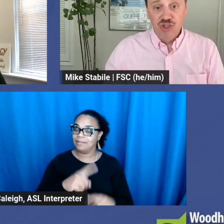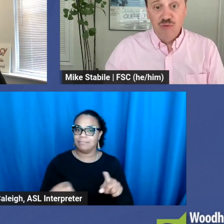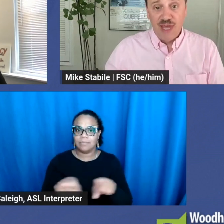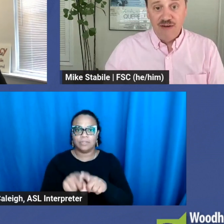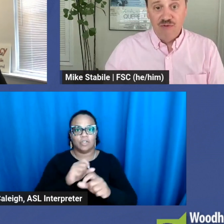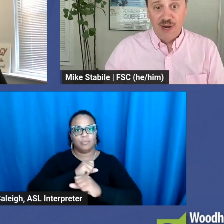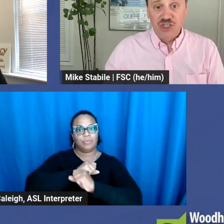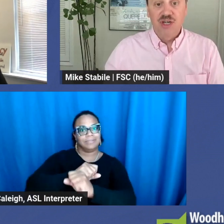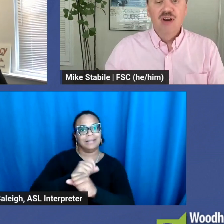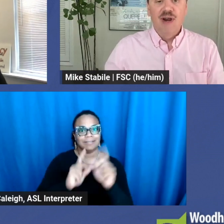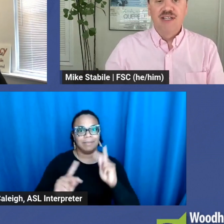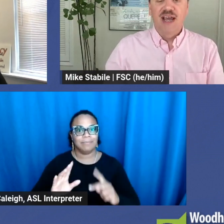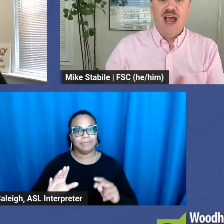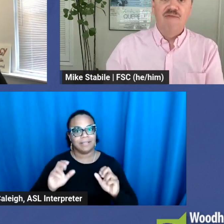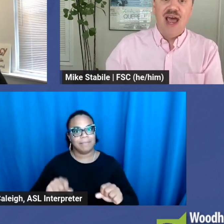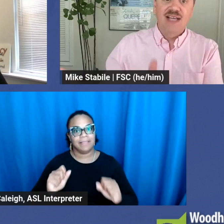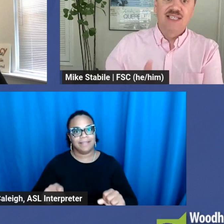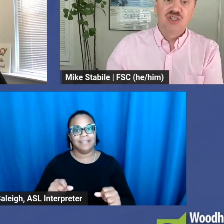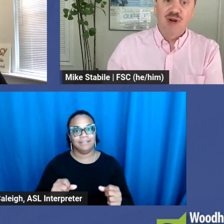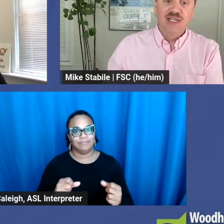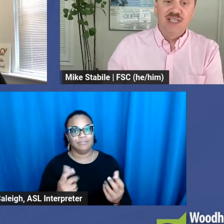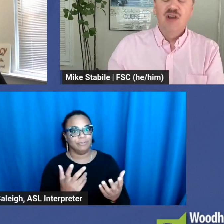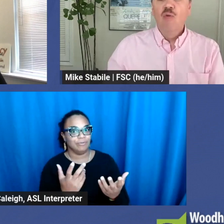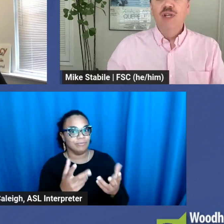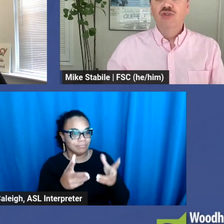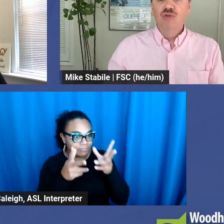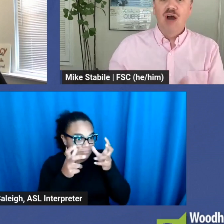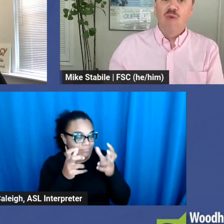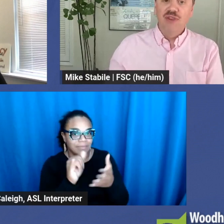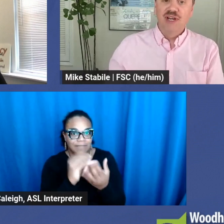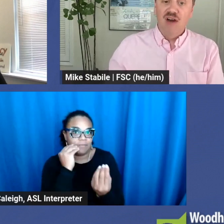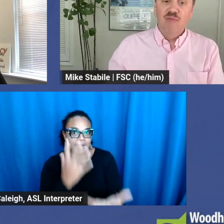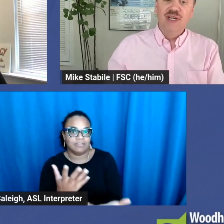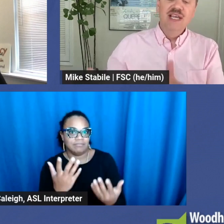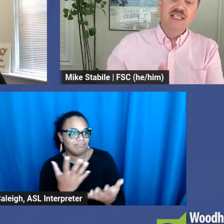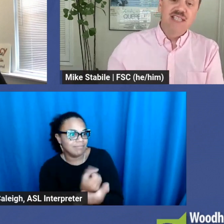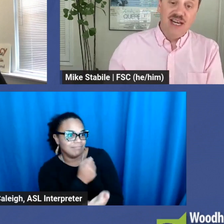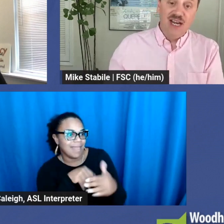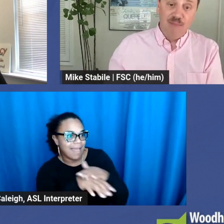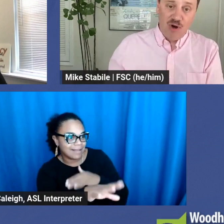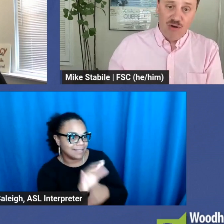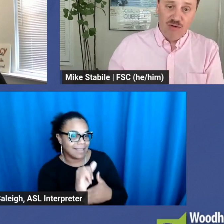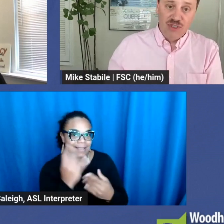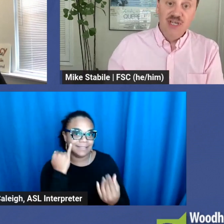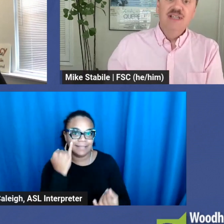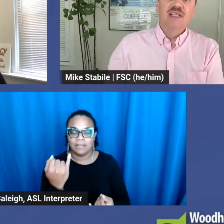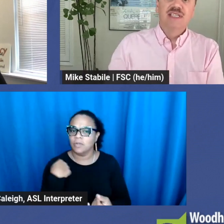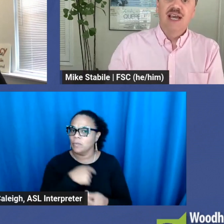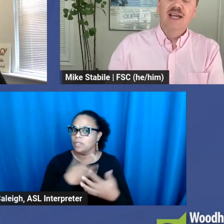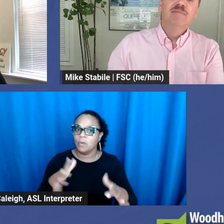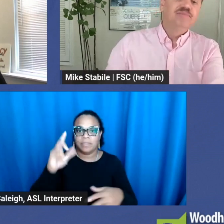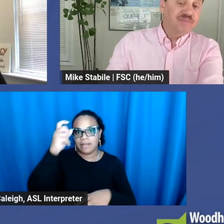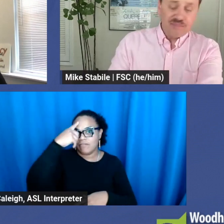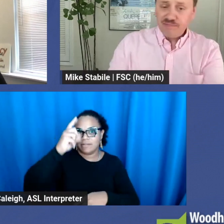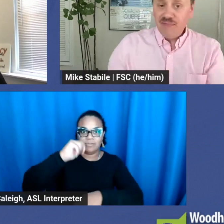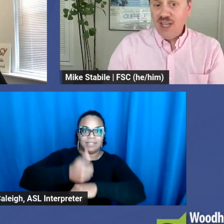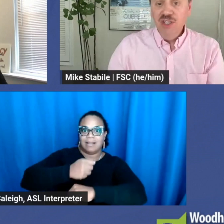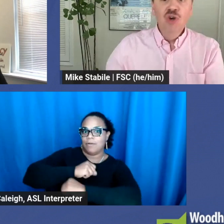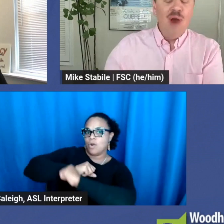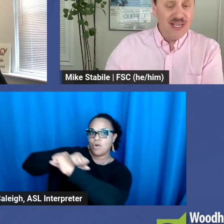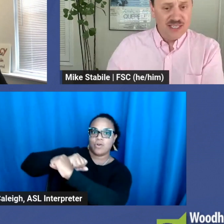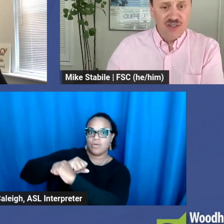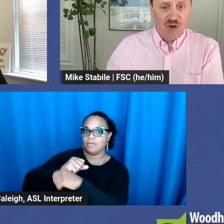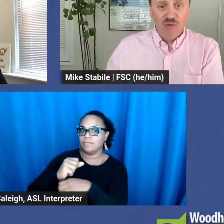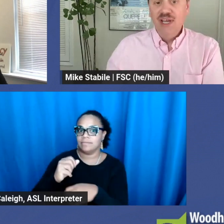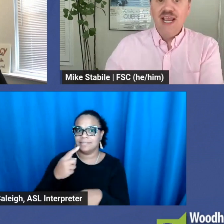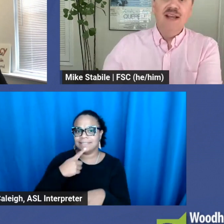to consume that information, right? To have access to ideas. We do not want the government setting up hurdles to say,